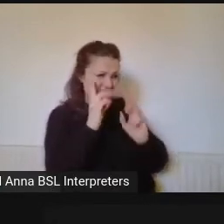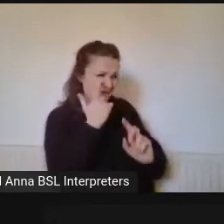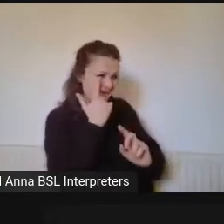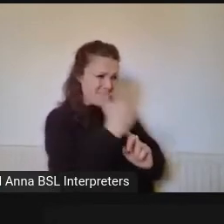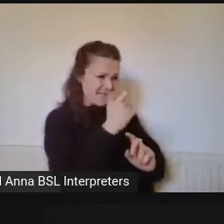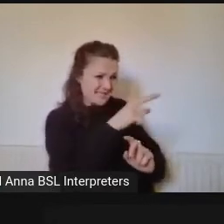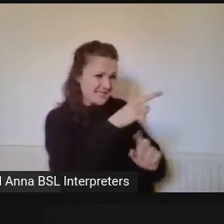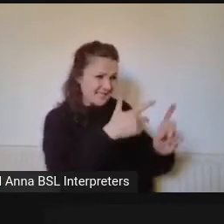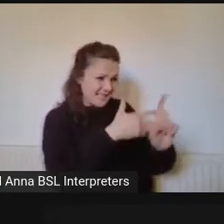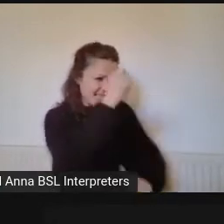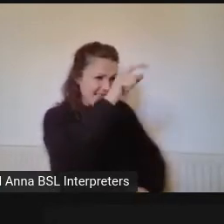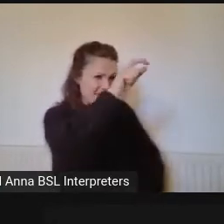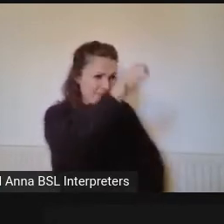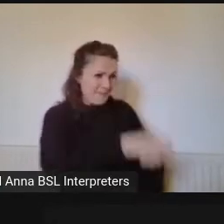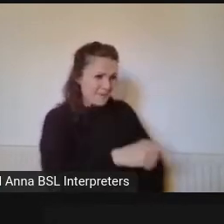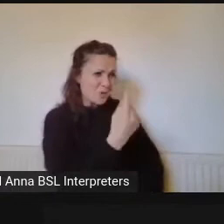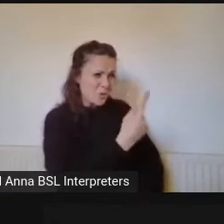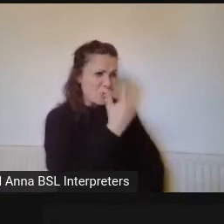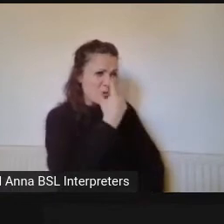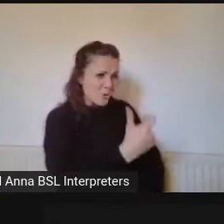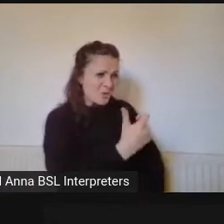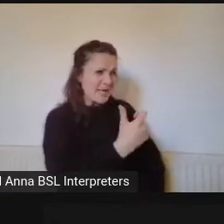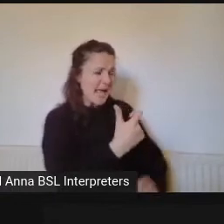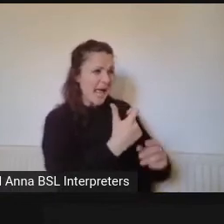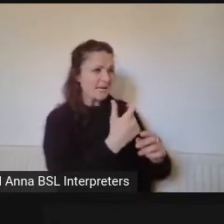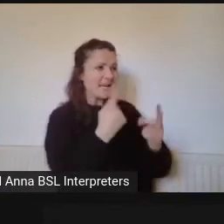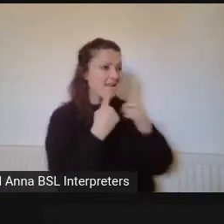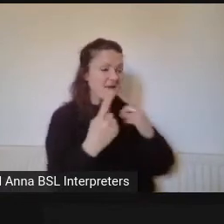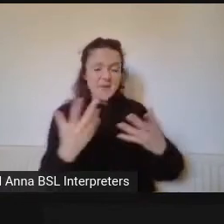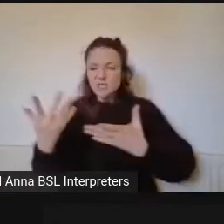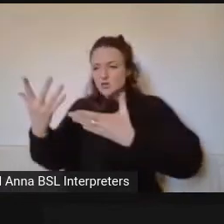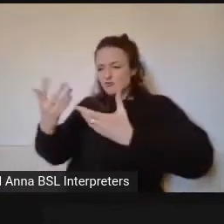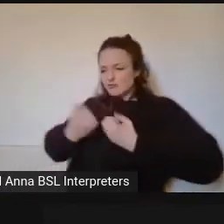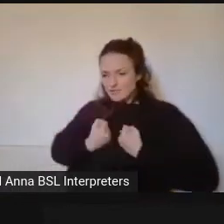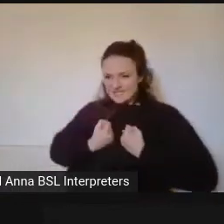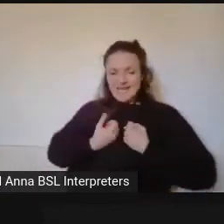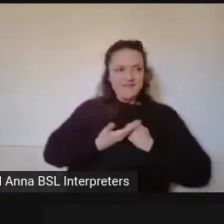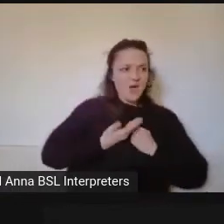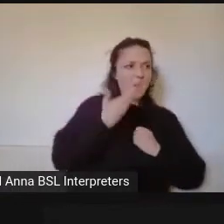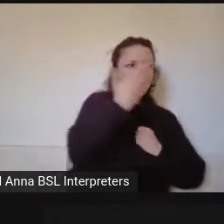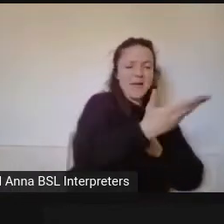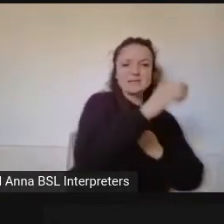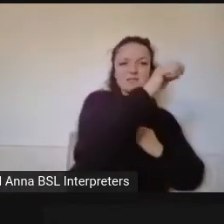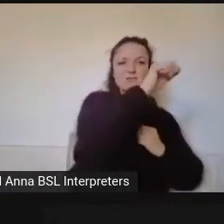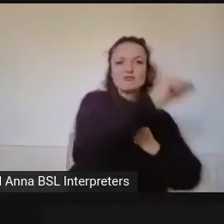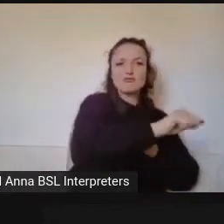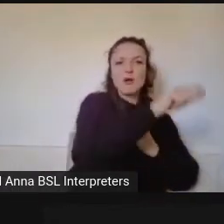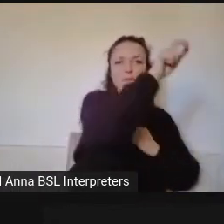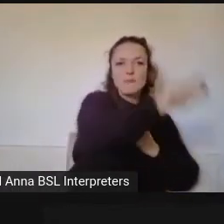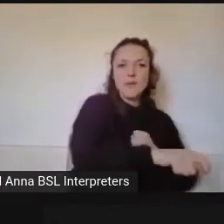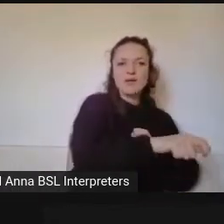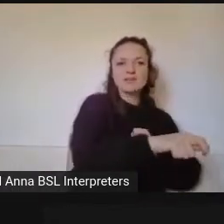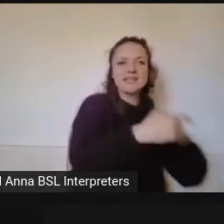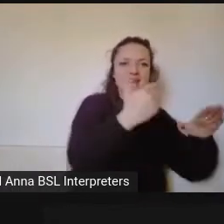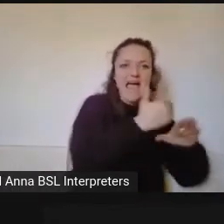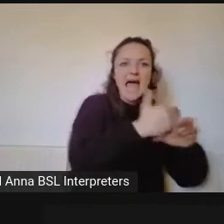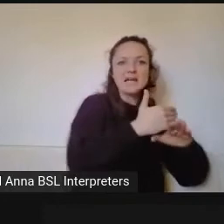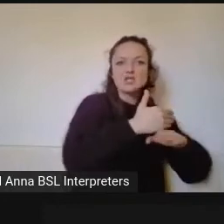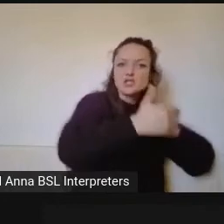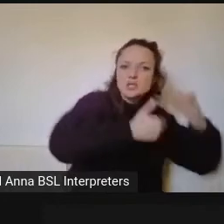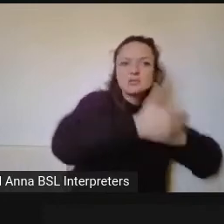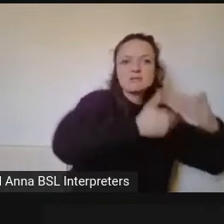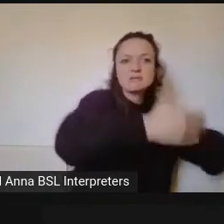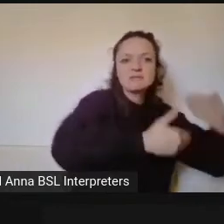move on to someone who does. And I'll come back to the person that has the power with hopefully the right proposition that gets them to